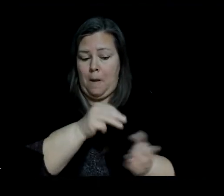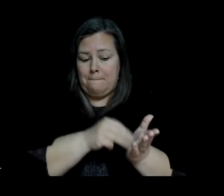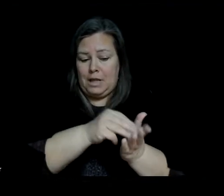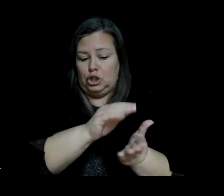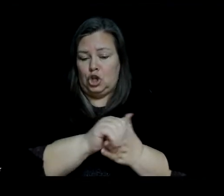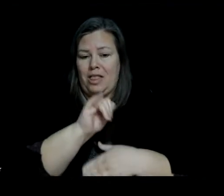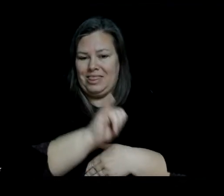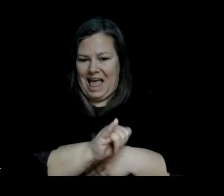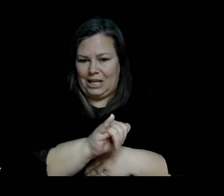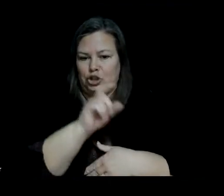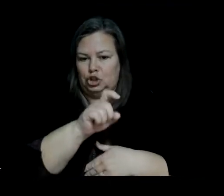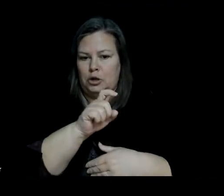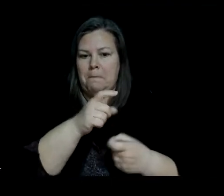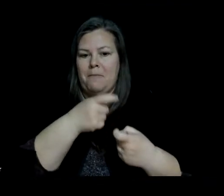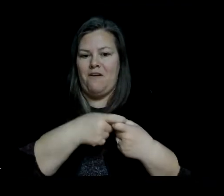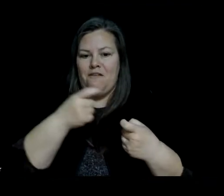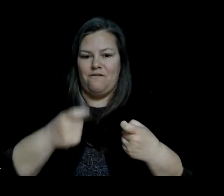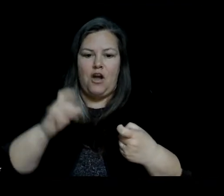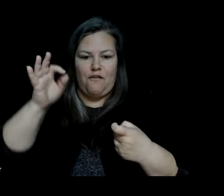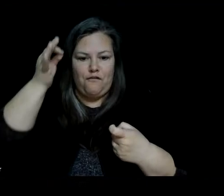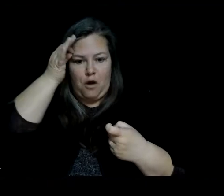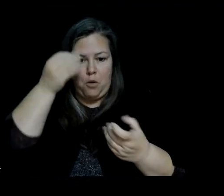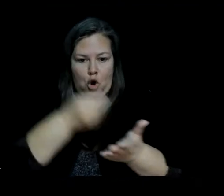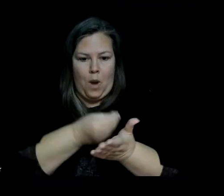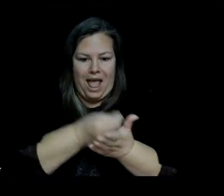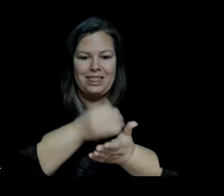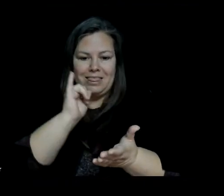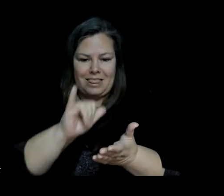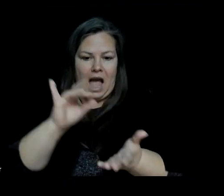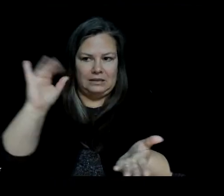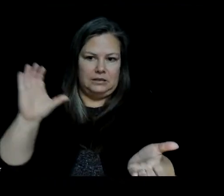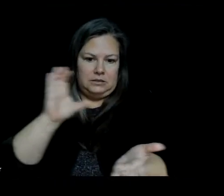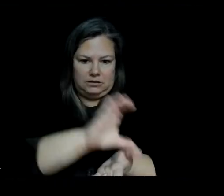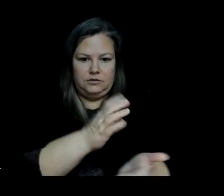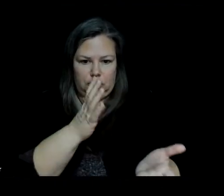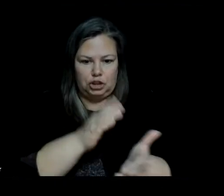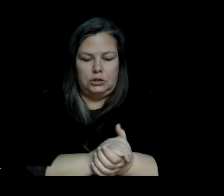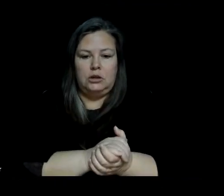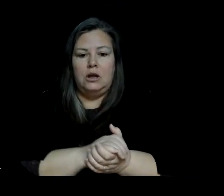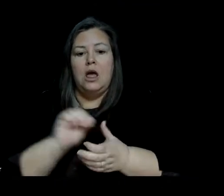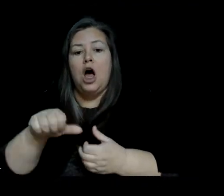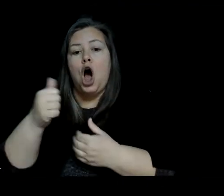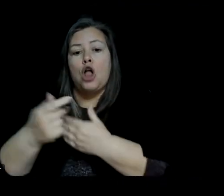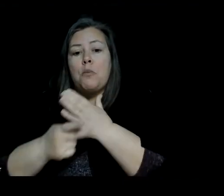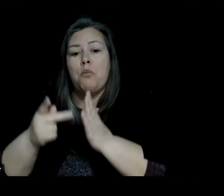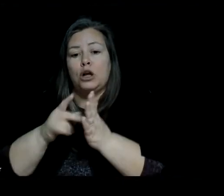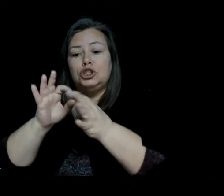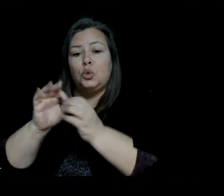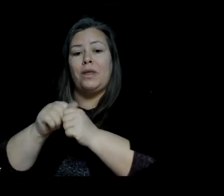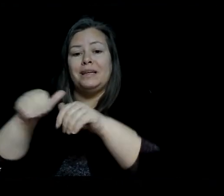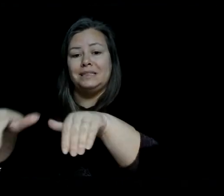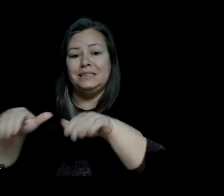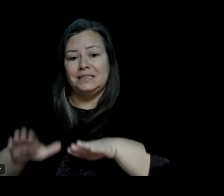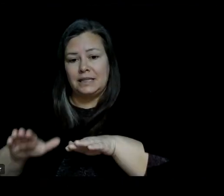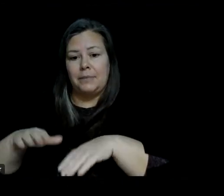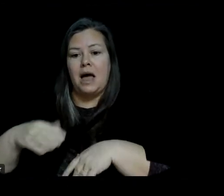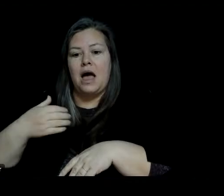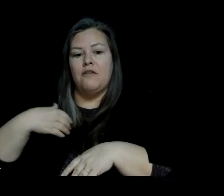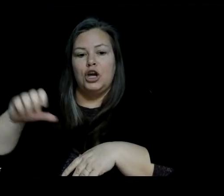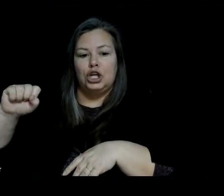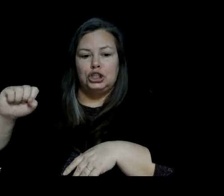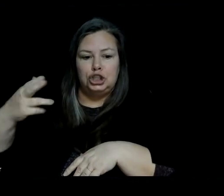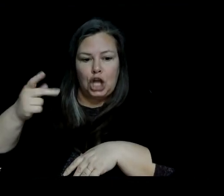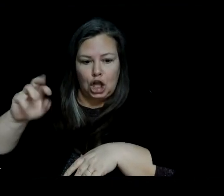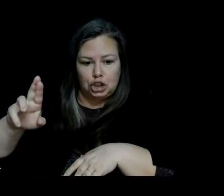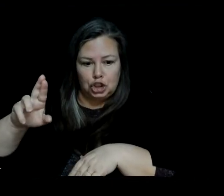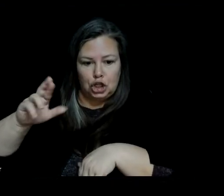of a federal grant that the agency has received. Other projects on the cemeteries include committal shelters at Fort